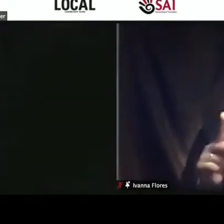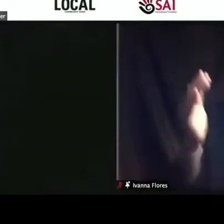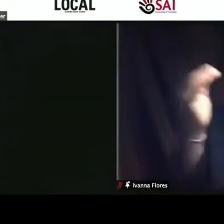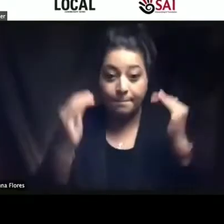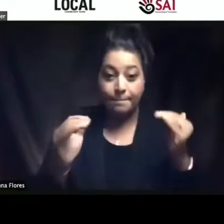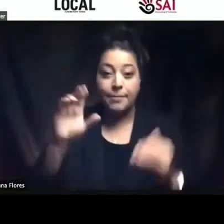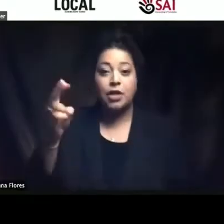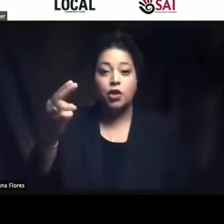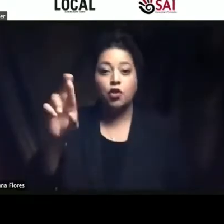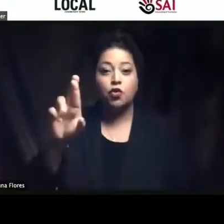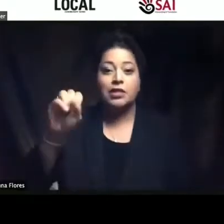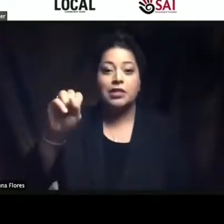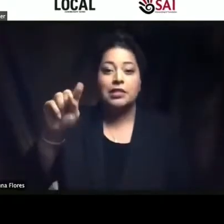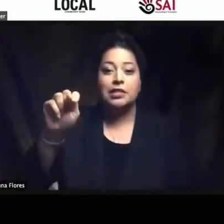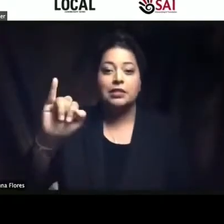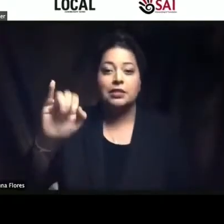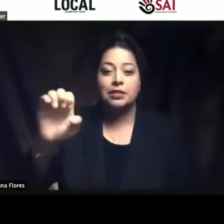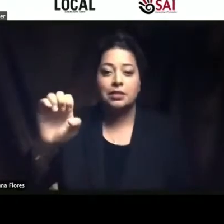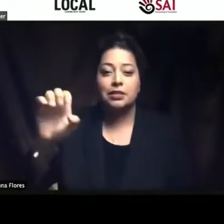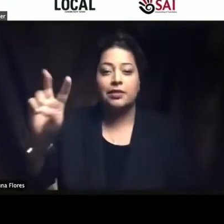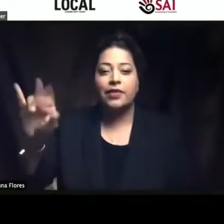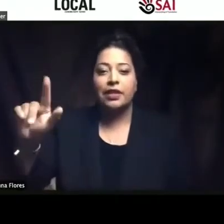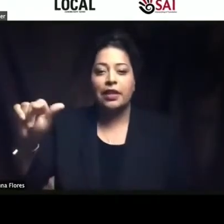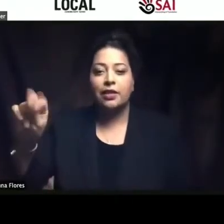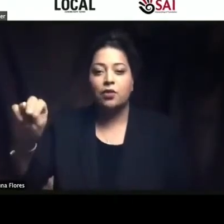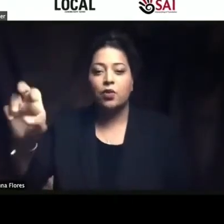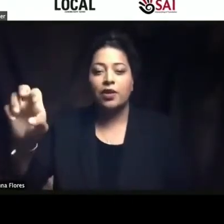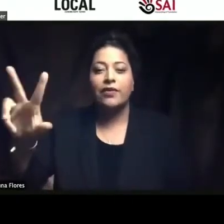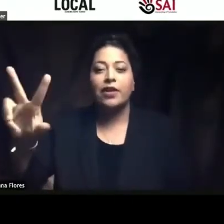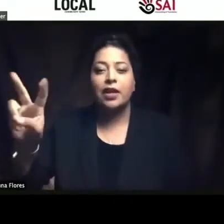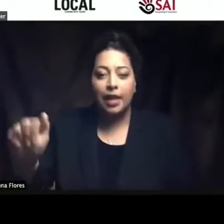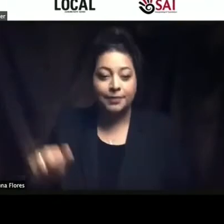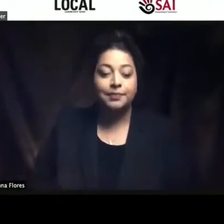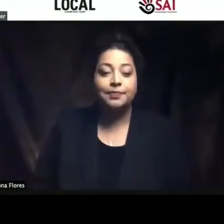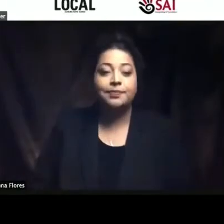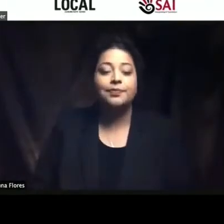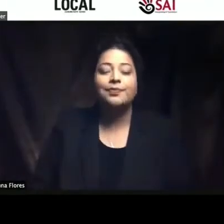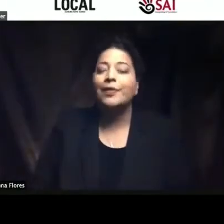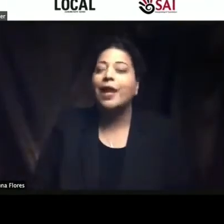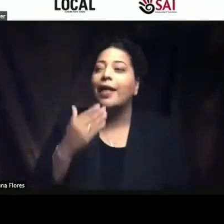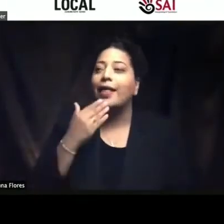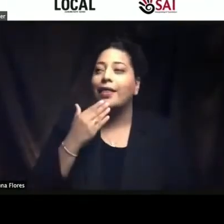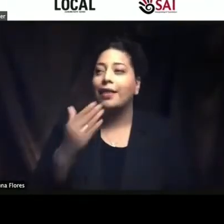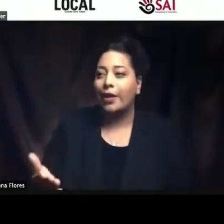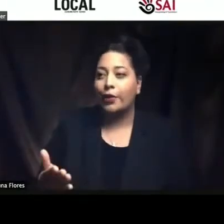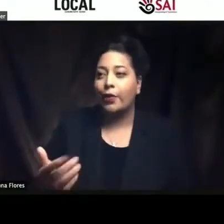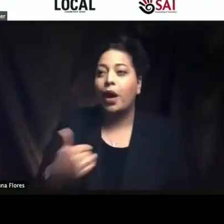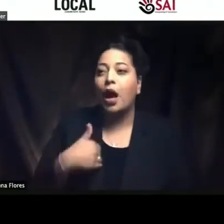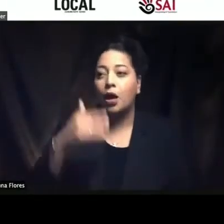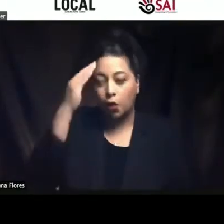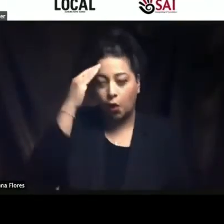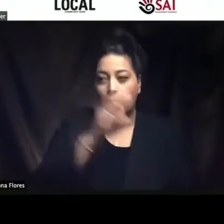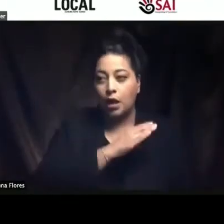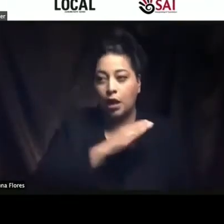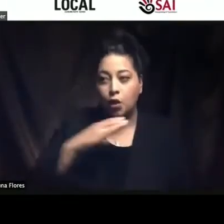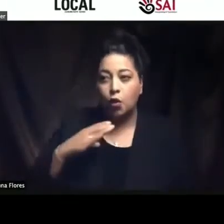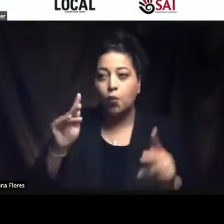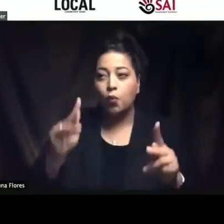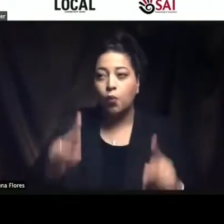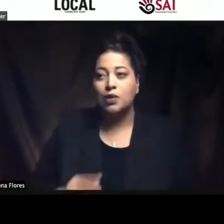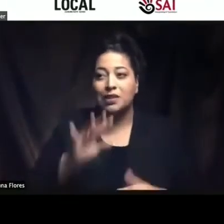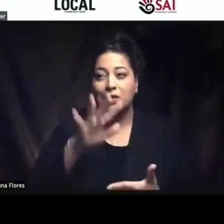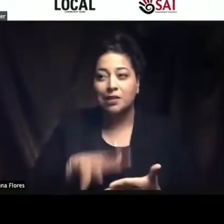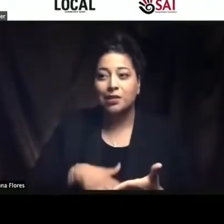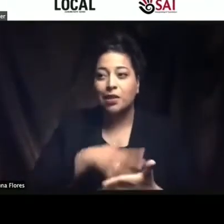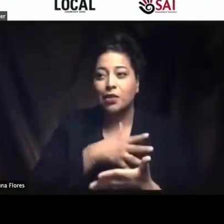Christy Villanueva. Thank you. So I know that a council person's schedule is